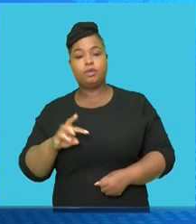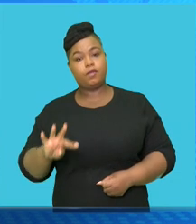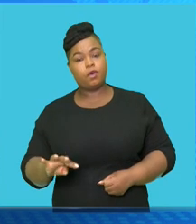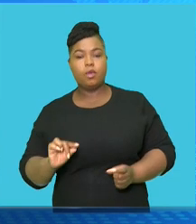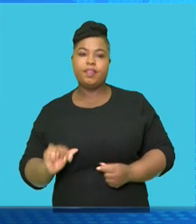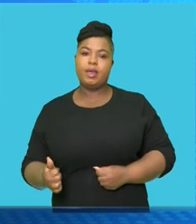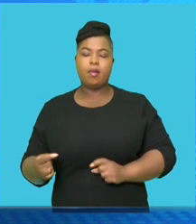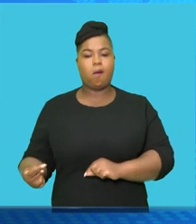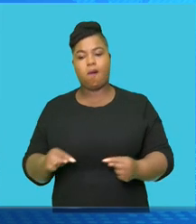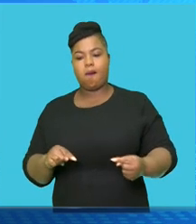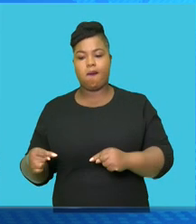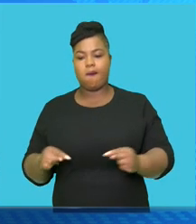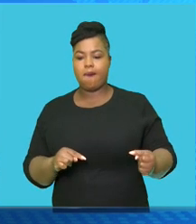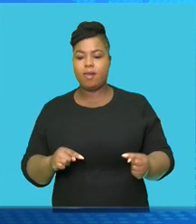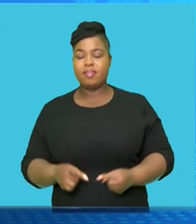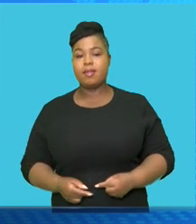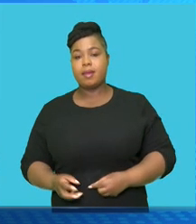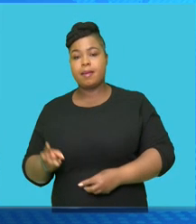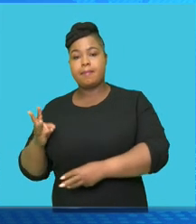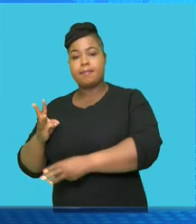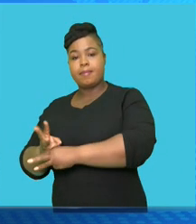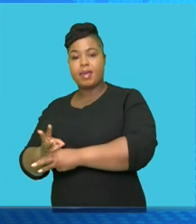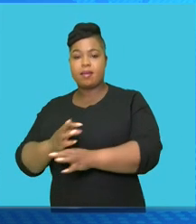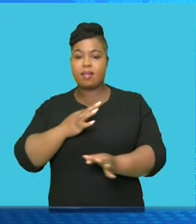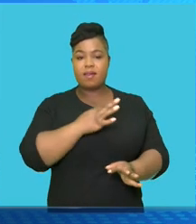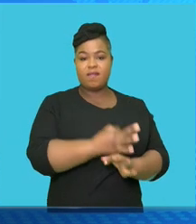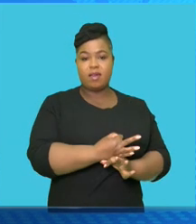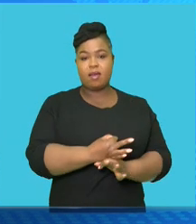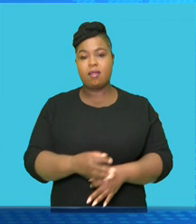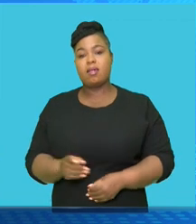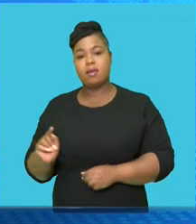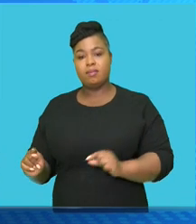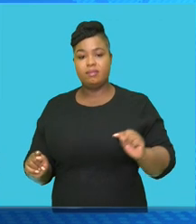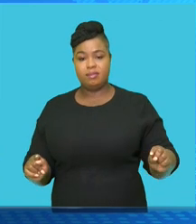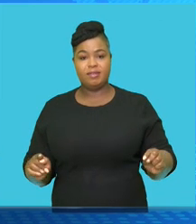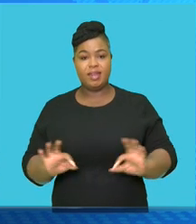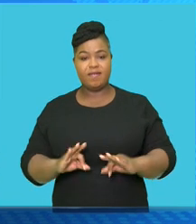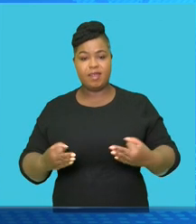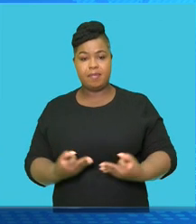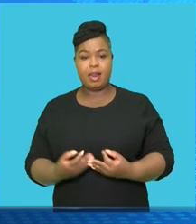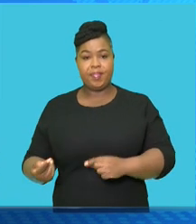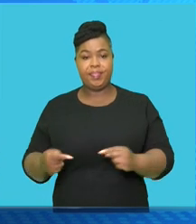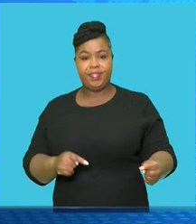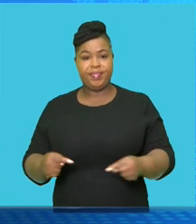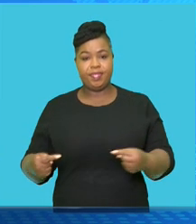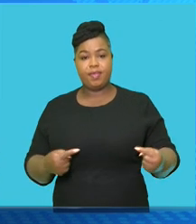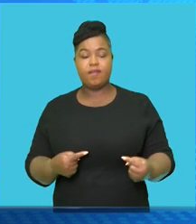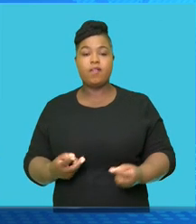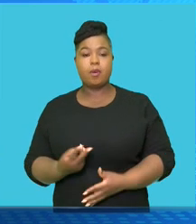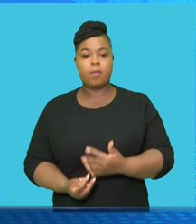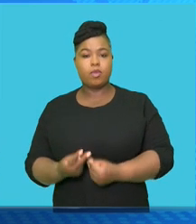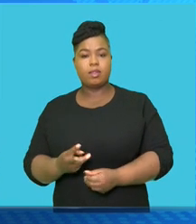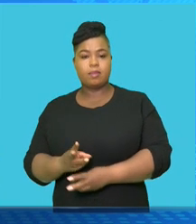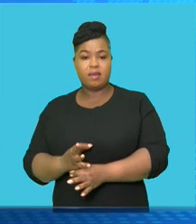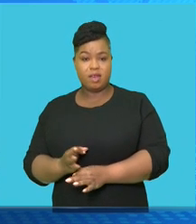dispute between the paternal and maternal sides of the family on the day of the incident